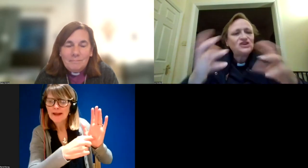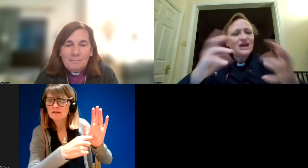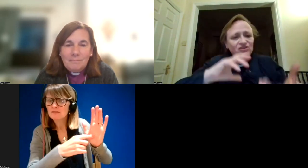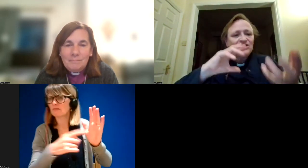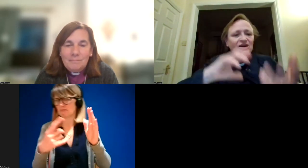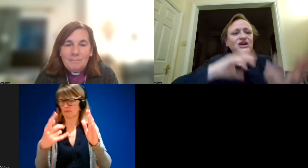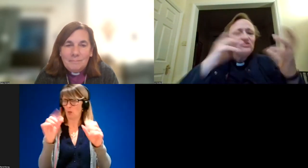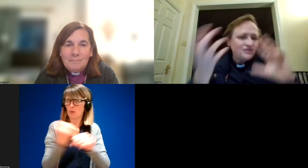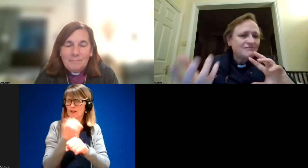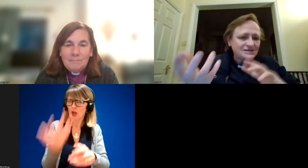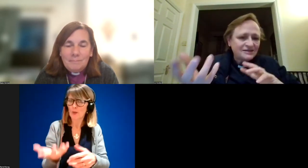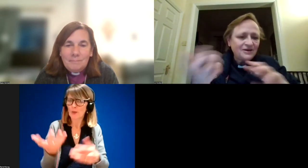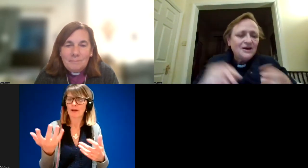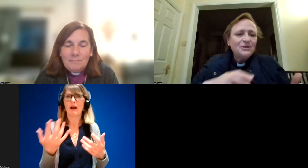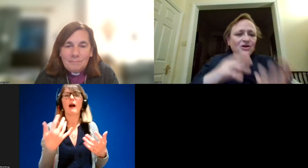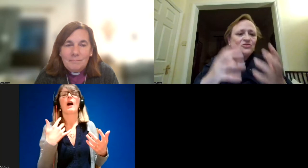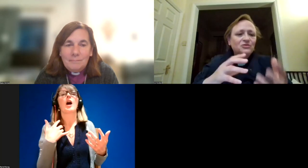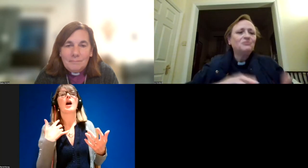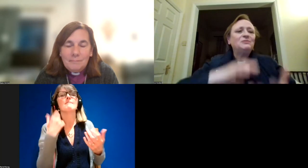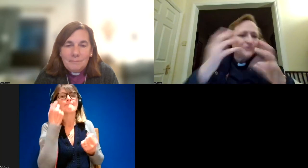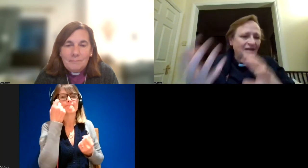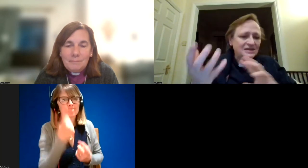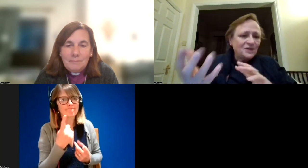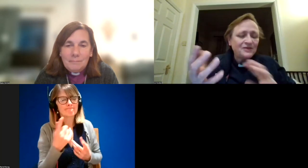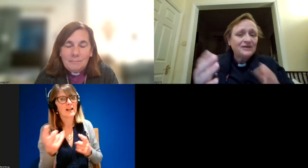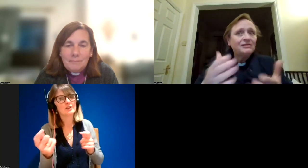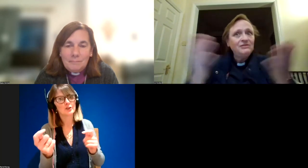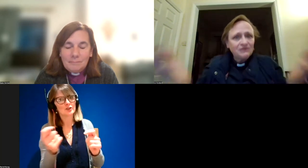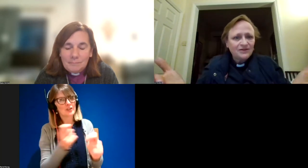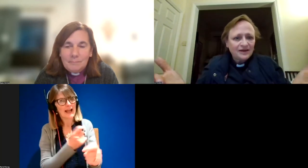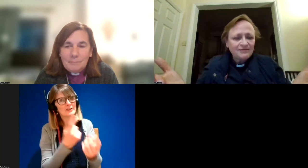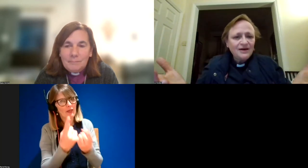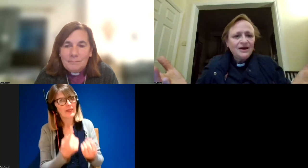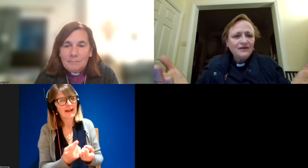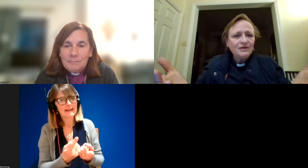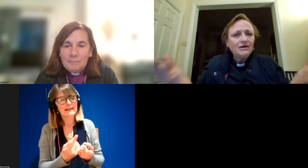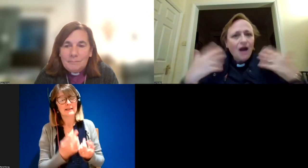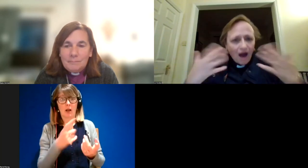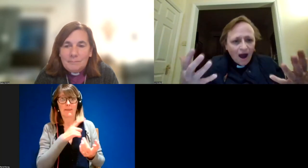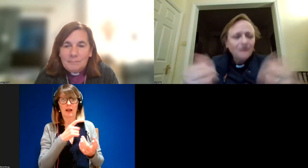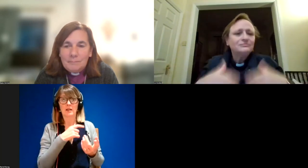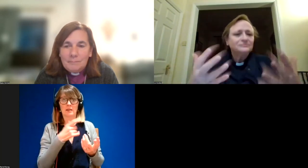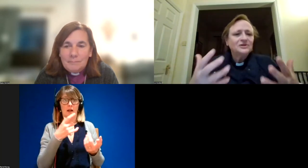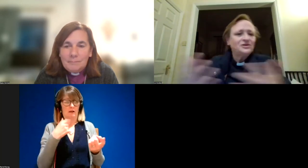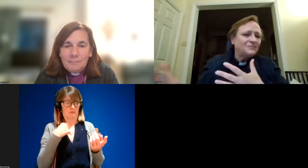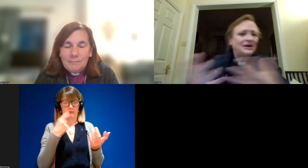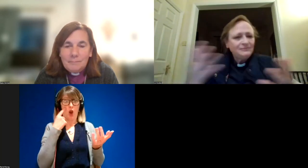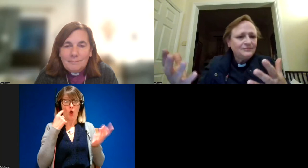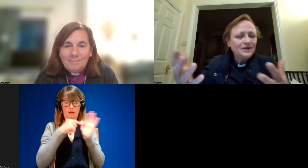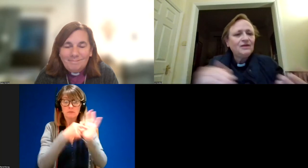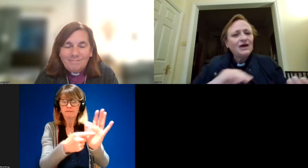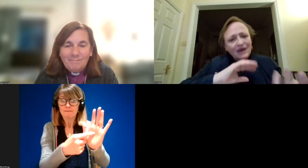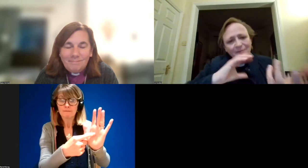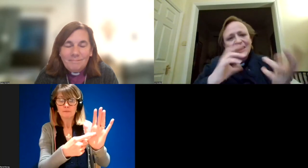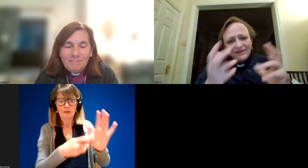it changed the narrative, because we brought that into the open and said, look at this. And they went, oh, goodness me, you